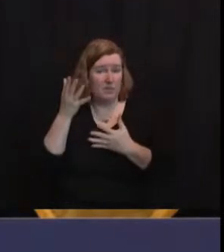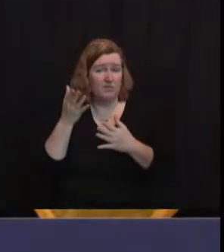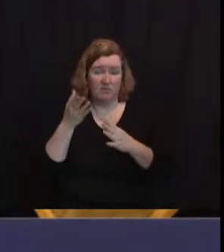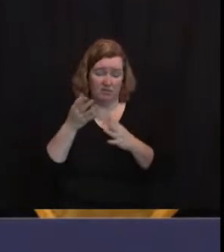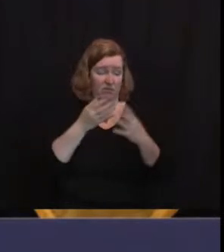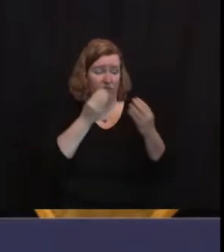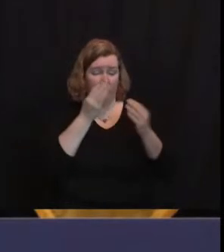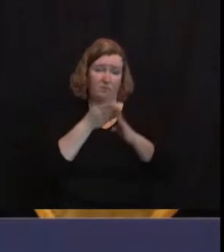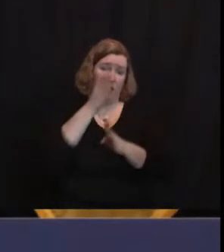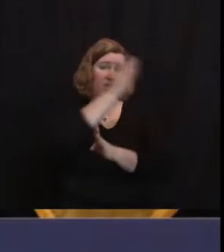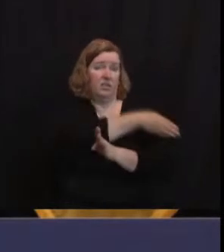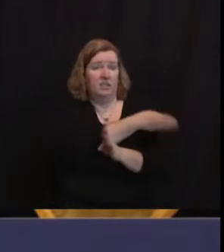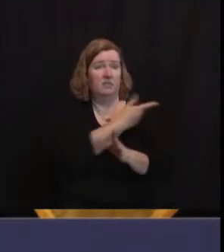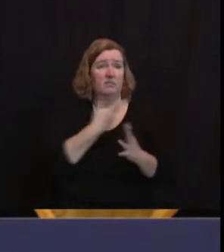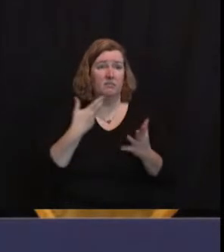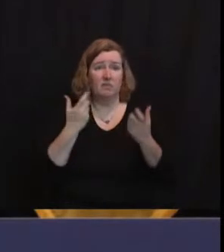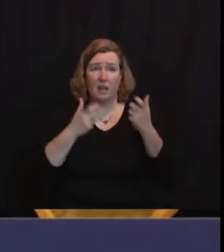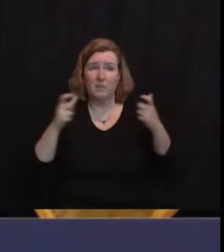not